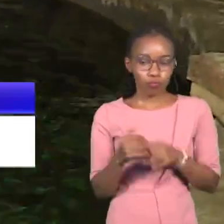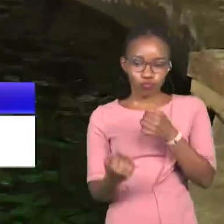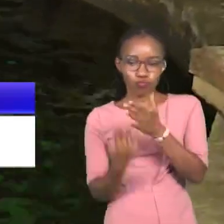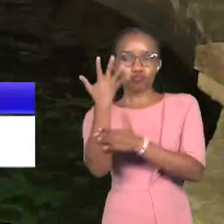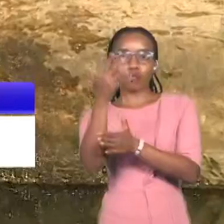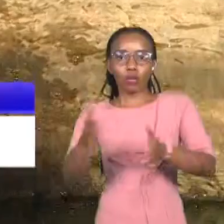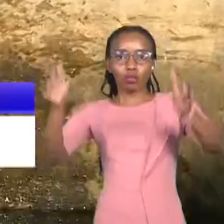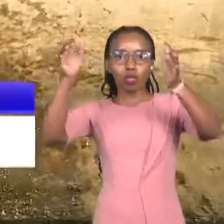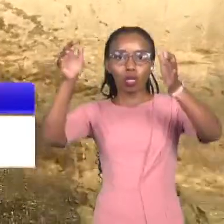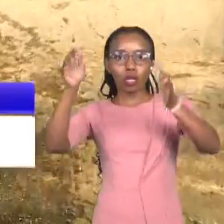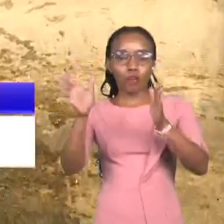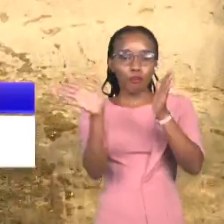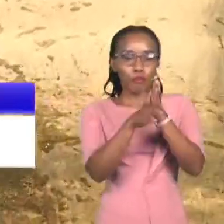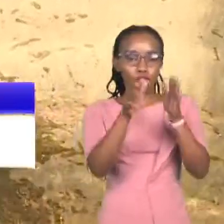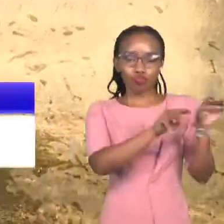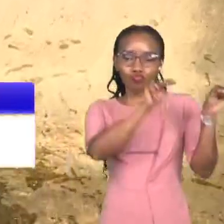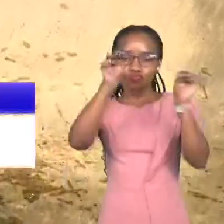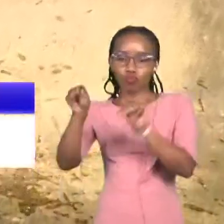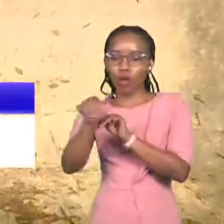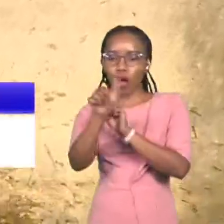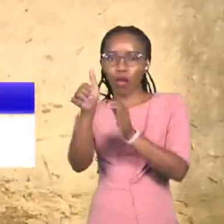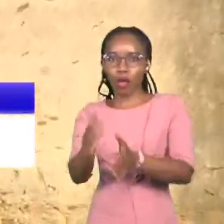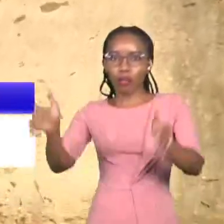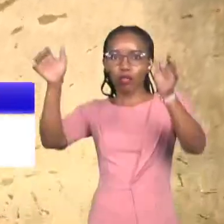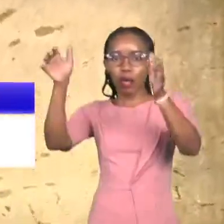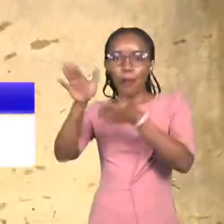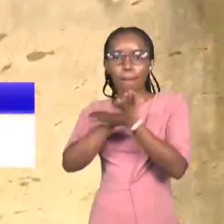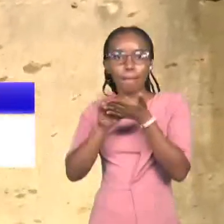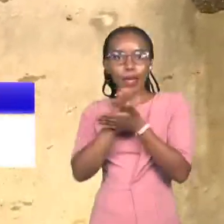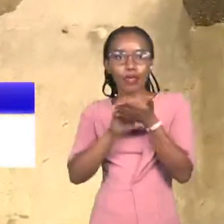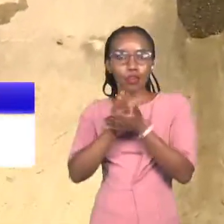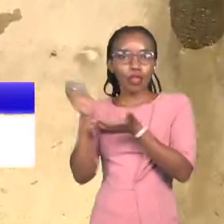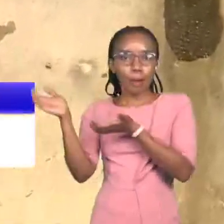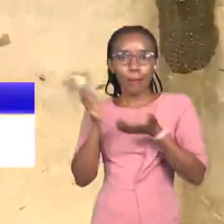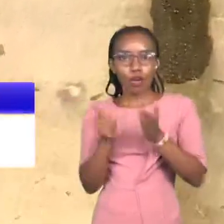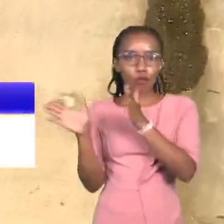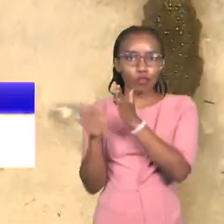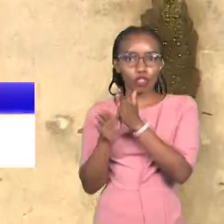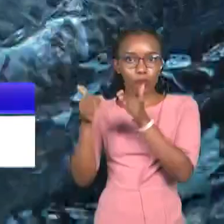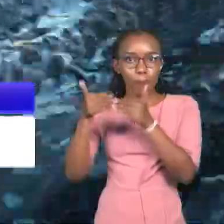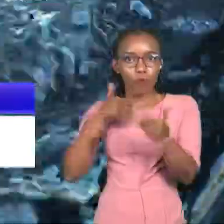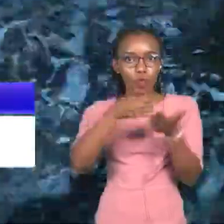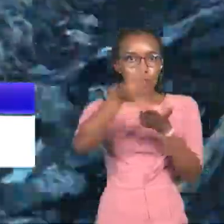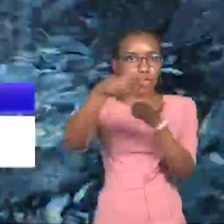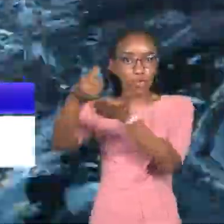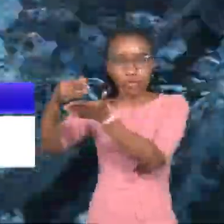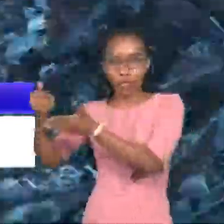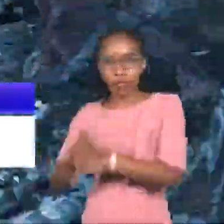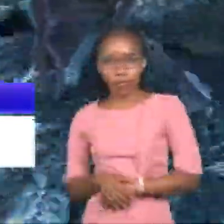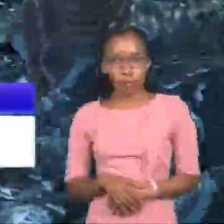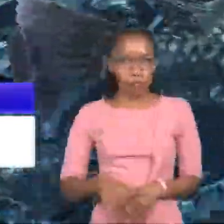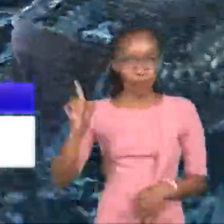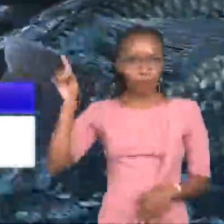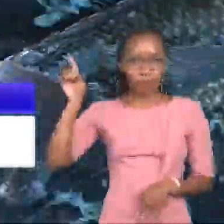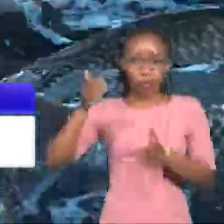tanks, fish are transferred to the purging tanks based on the demand of fish before supply. Now this is the